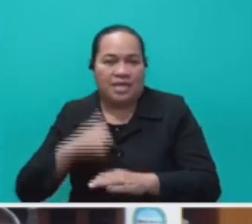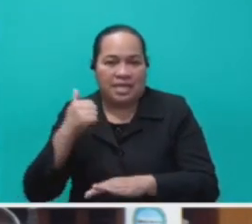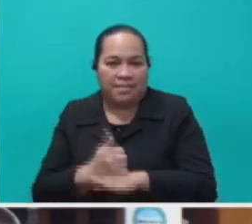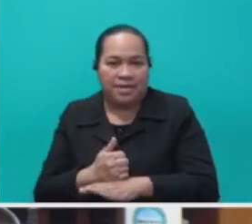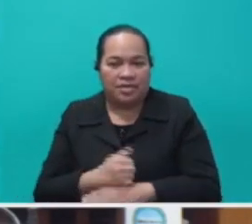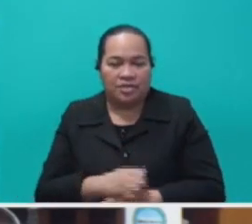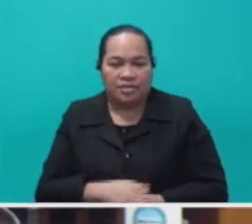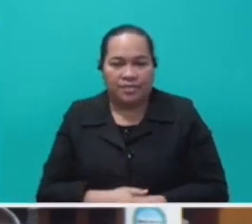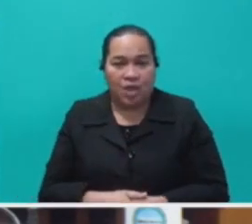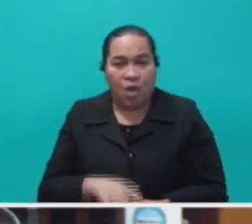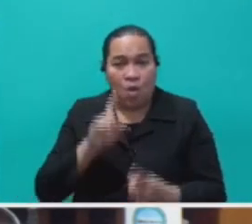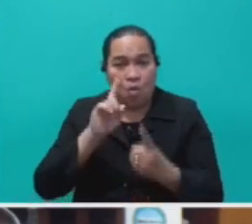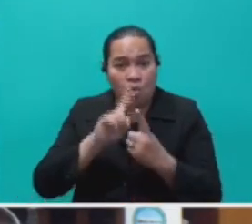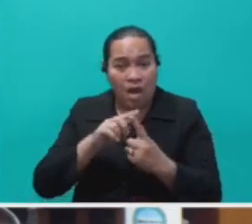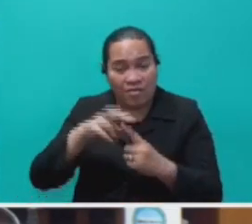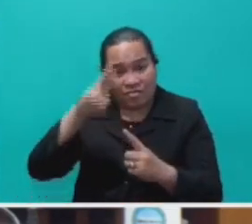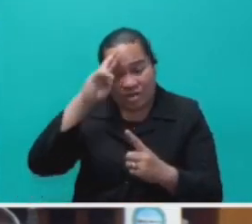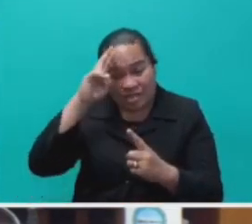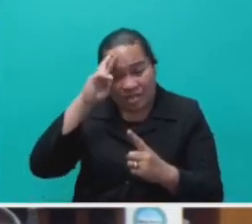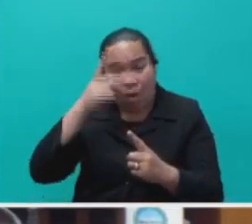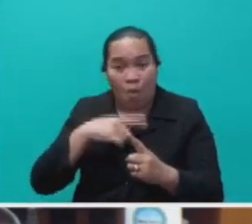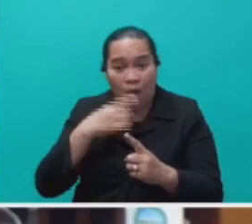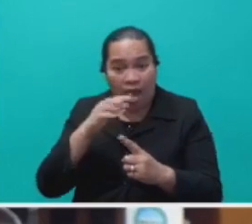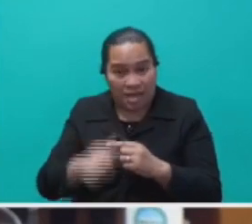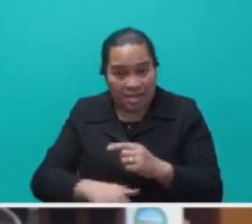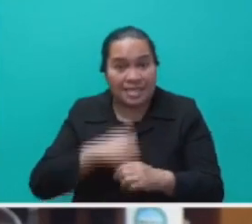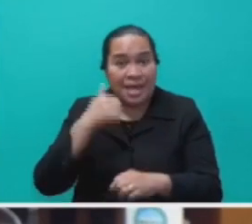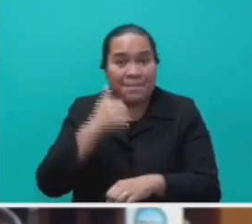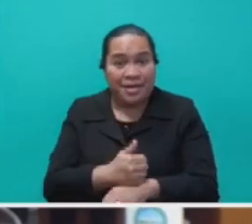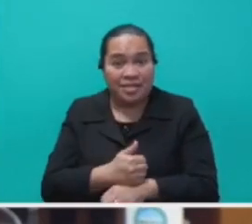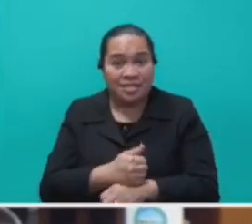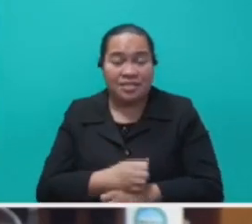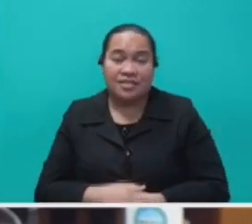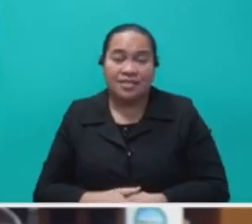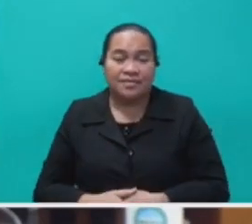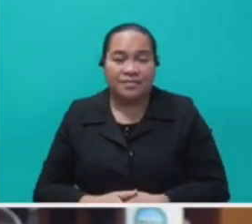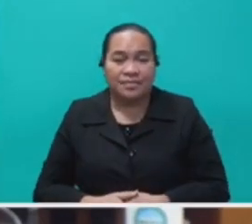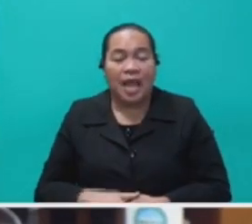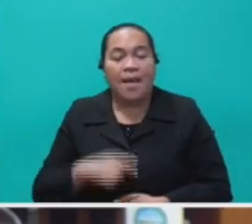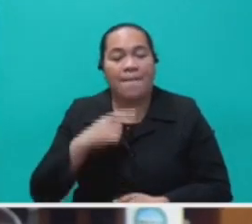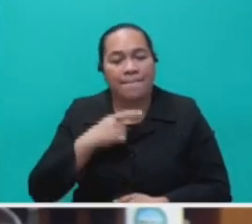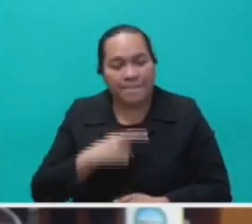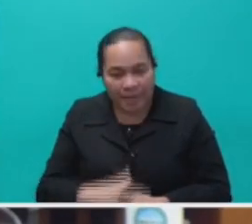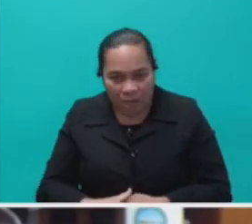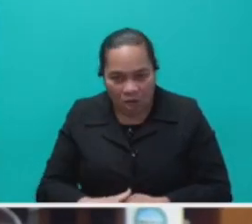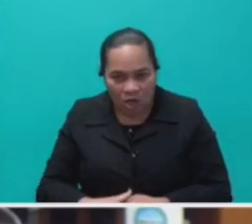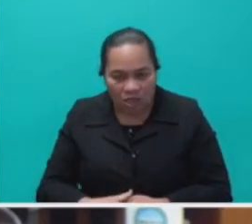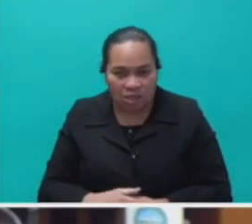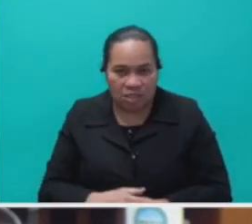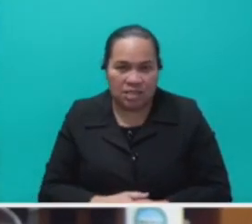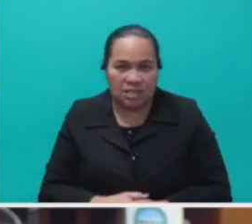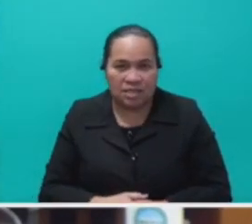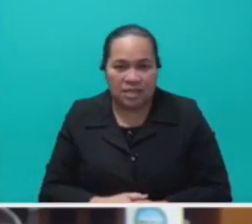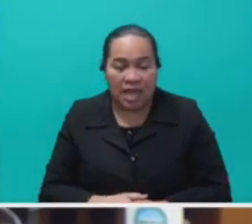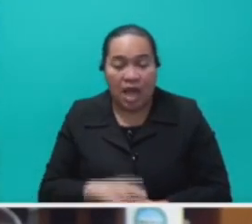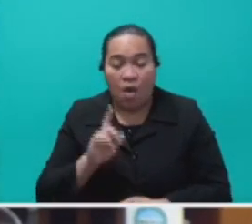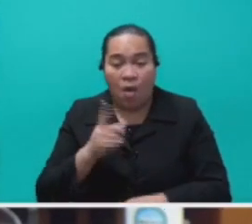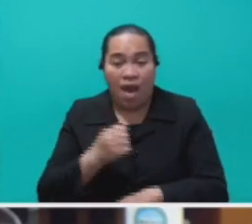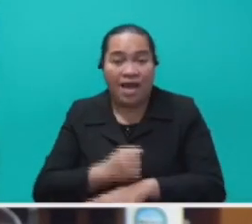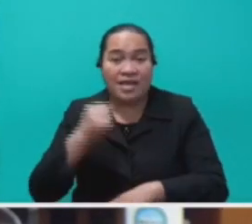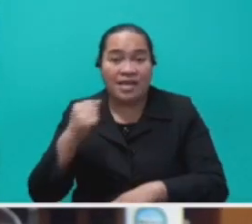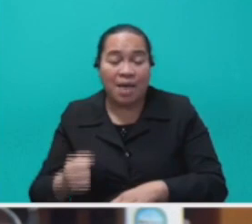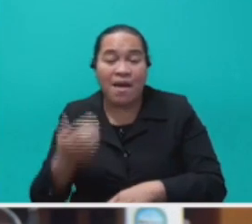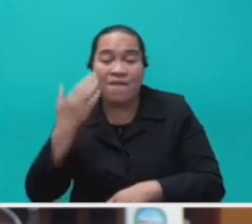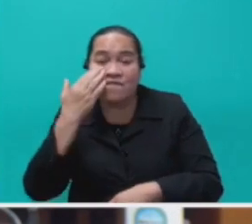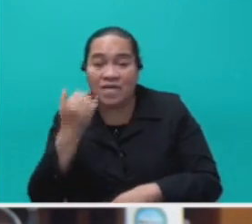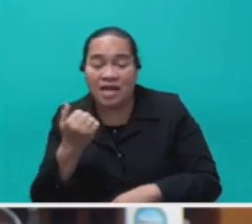example, one of the reasons why specialized courts are established is because a government might find that